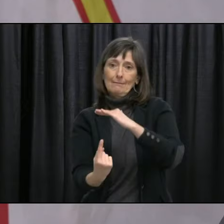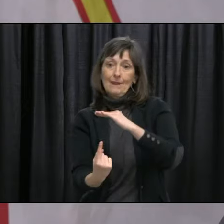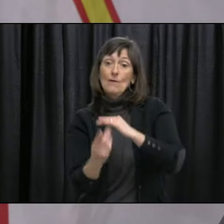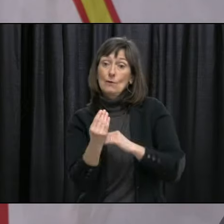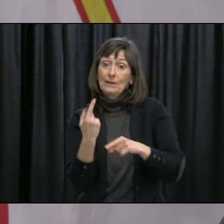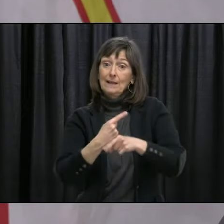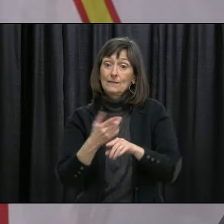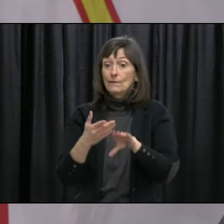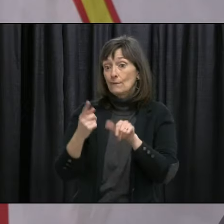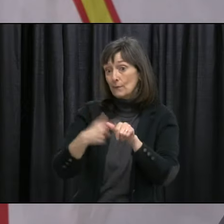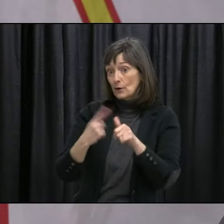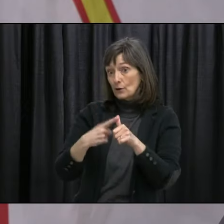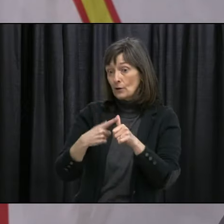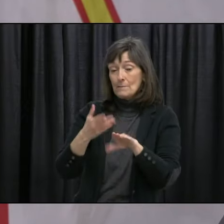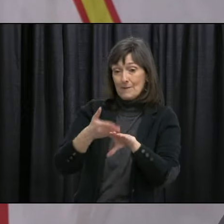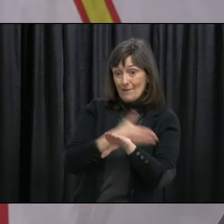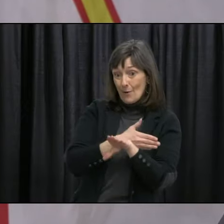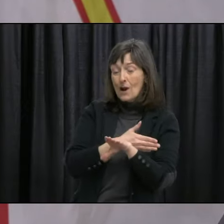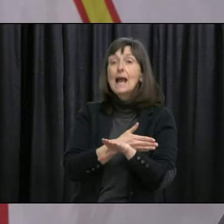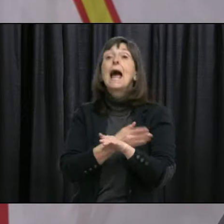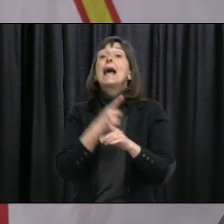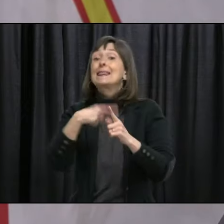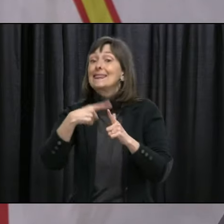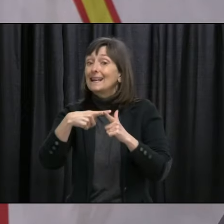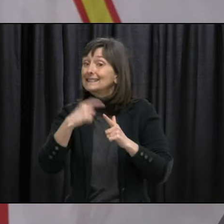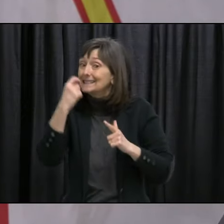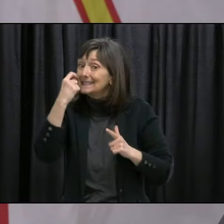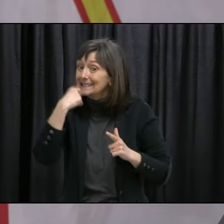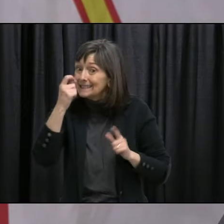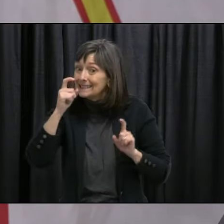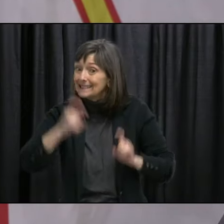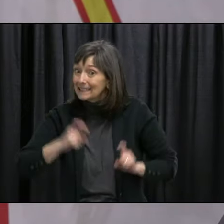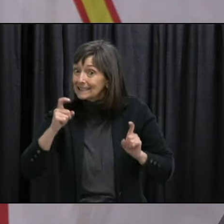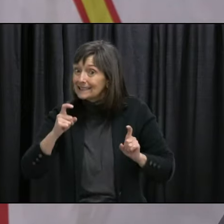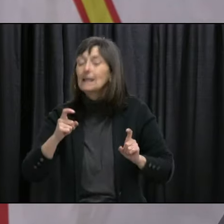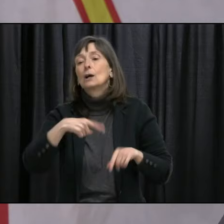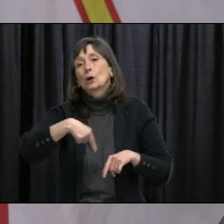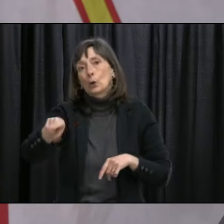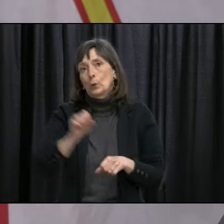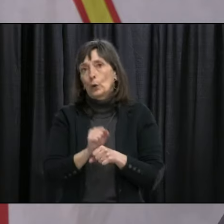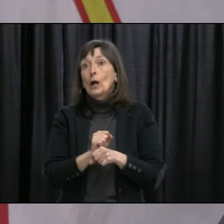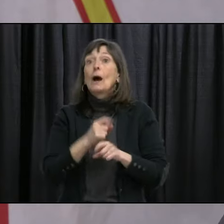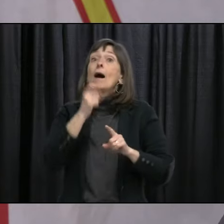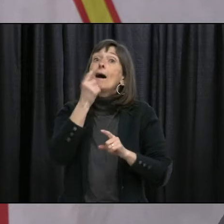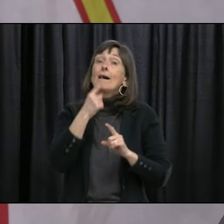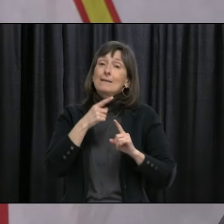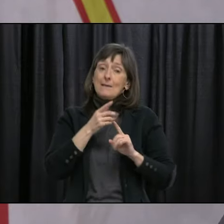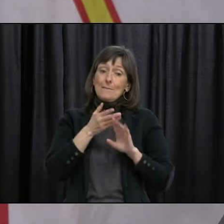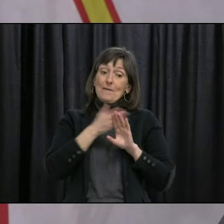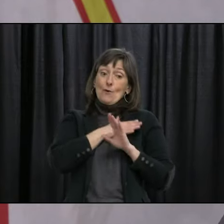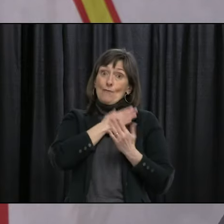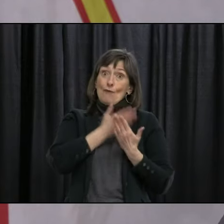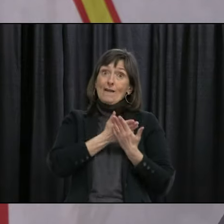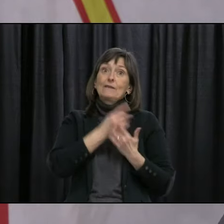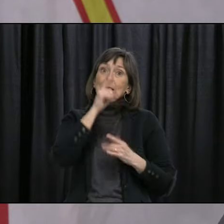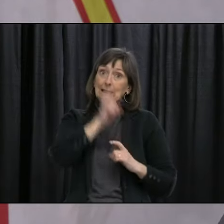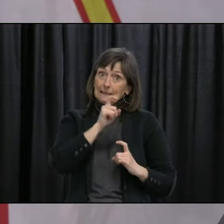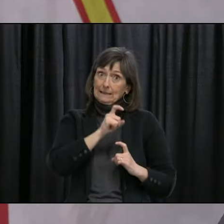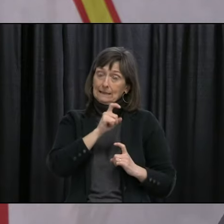to work, and I understand they're tested before they actually begin their travel to Canada and then into Newfoundland and Labrador,